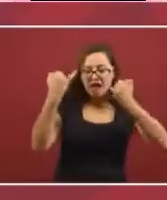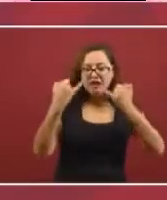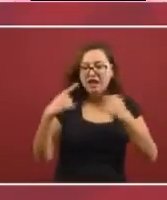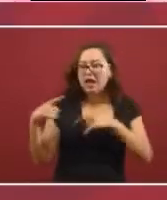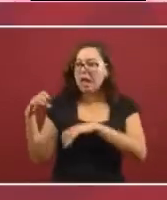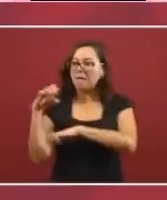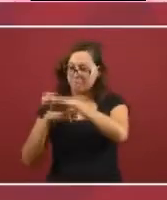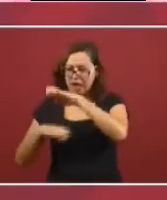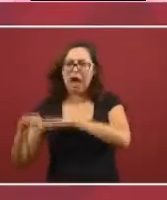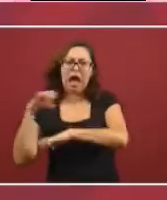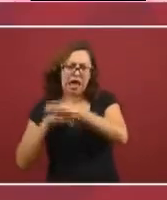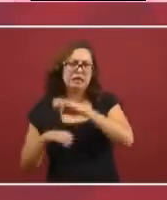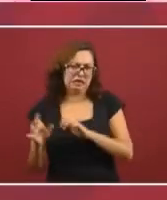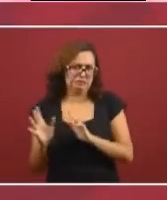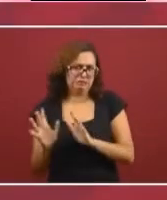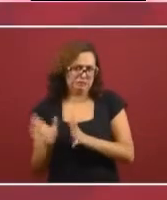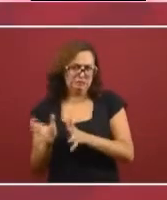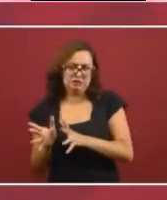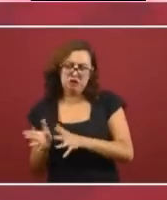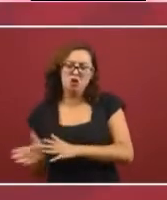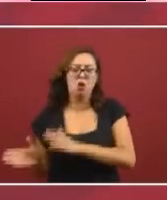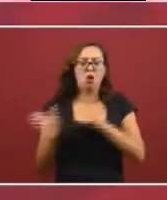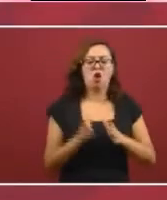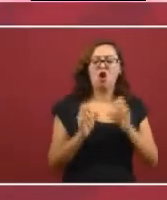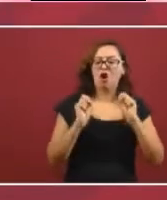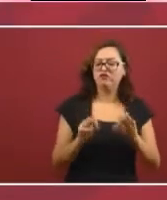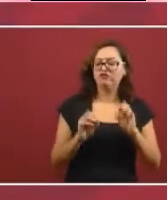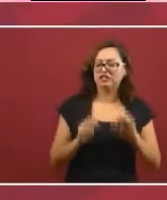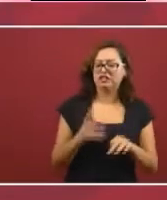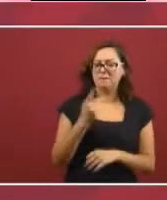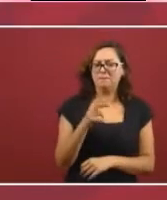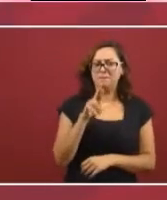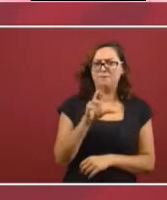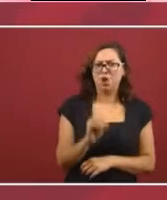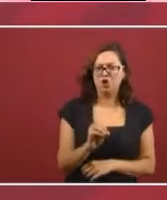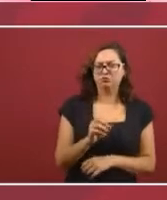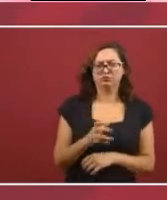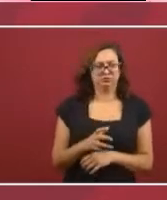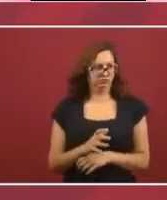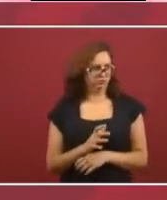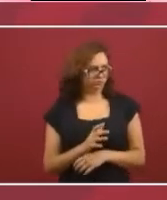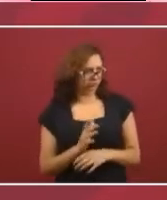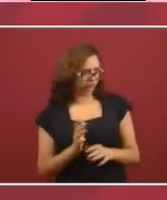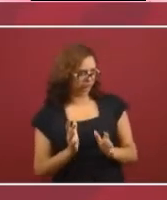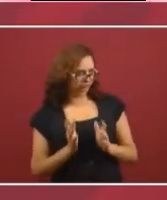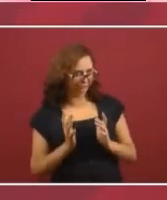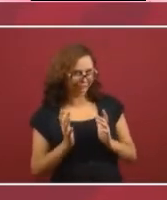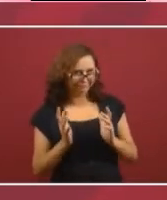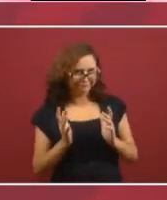A parallel to the embassies. But what do the embassy ambassadors do